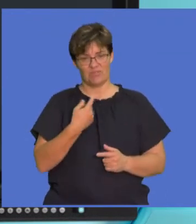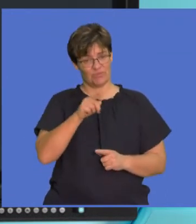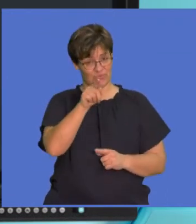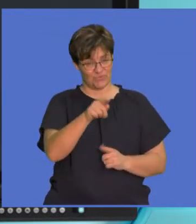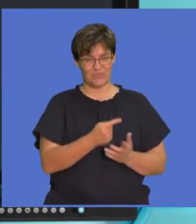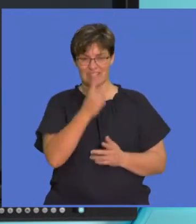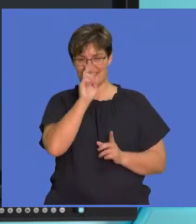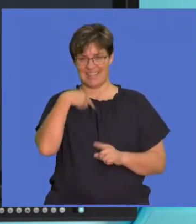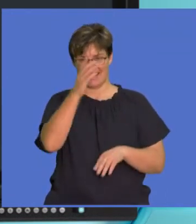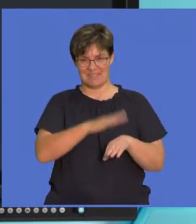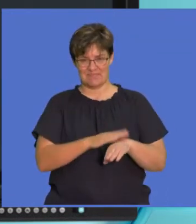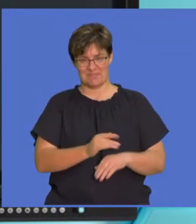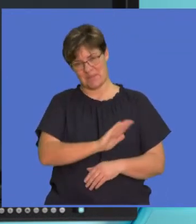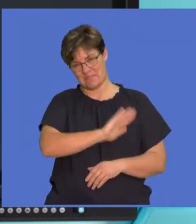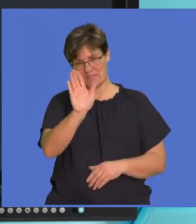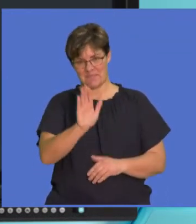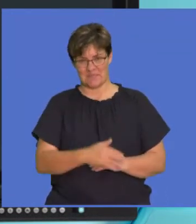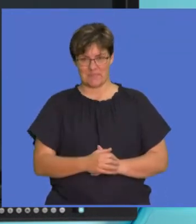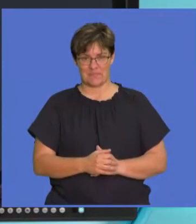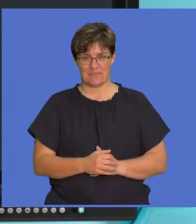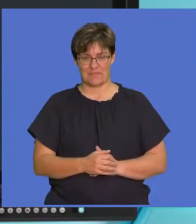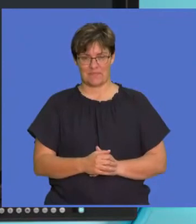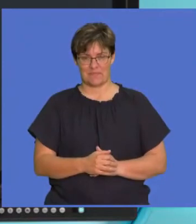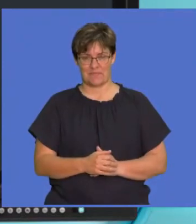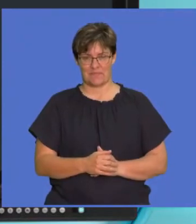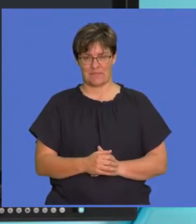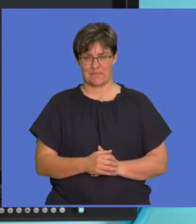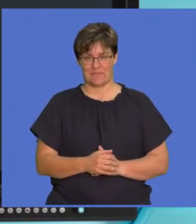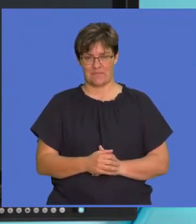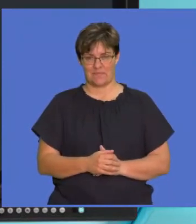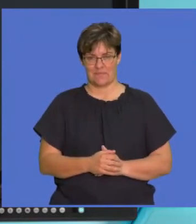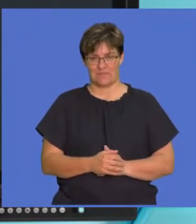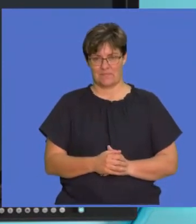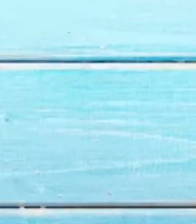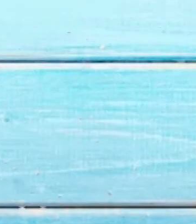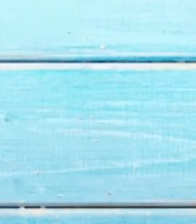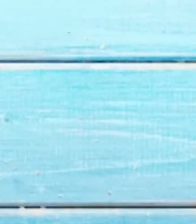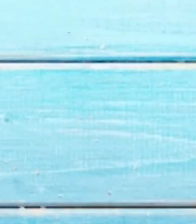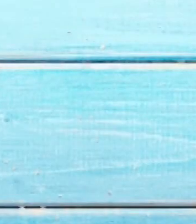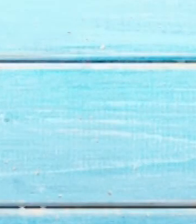start doing graphs. From me to you, I will see you next time. Bye, everybody.